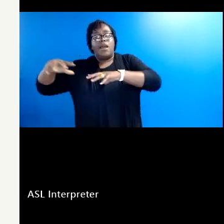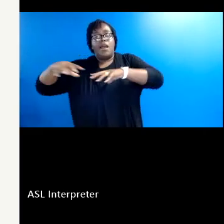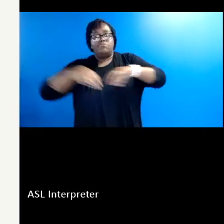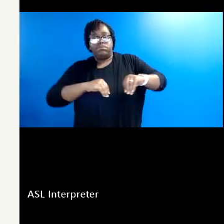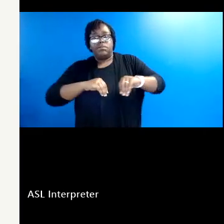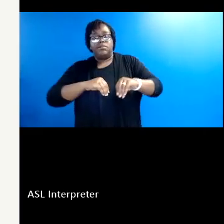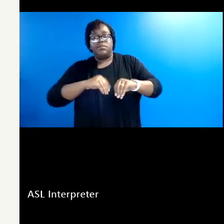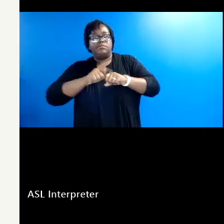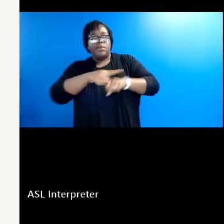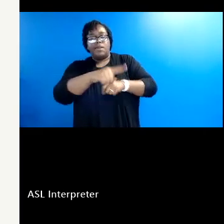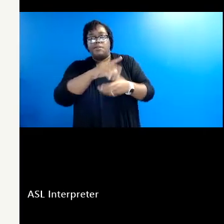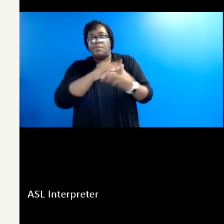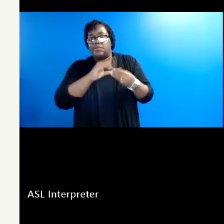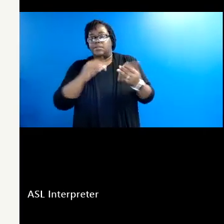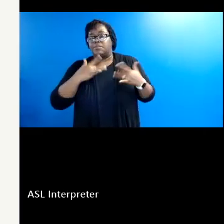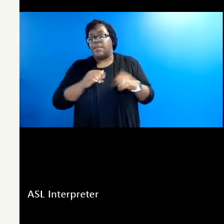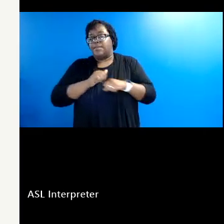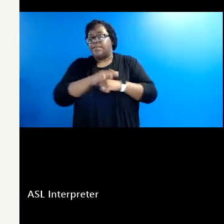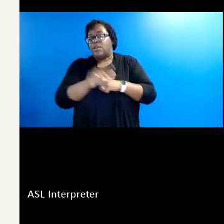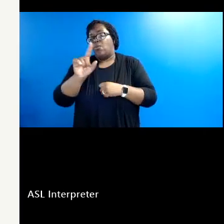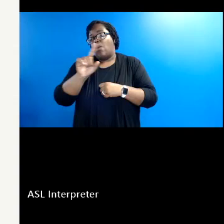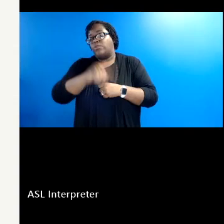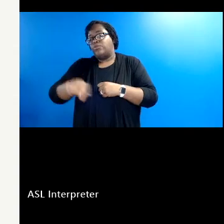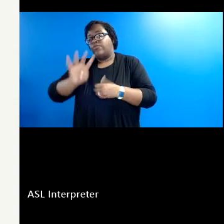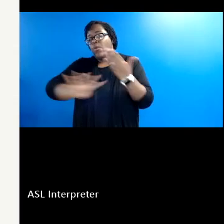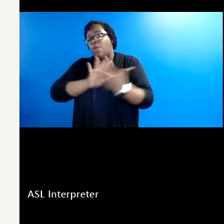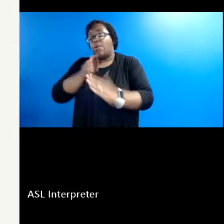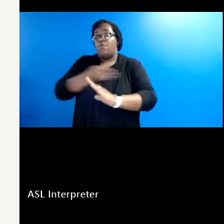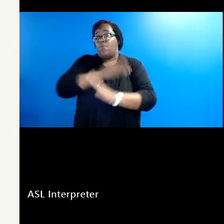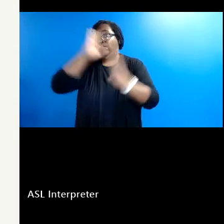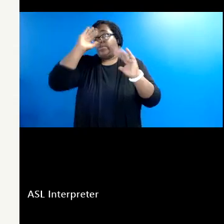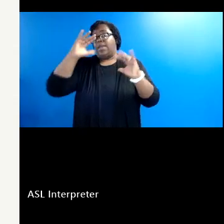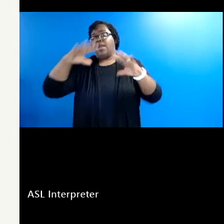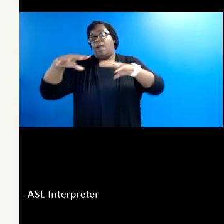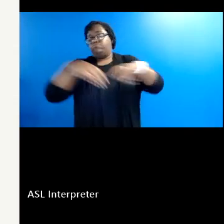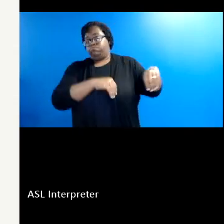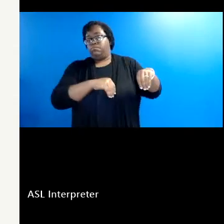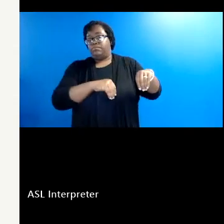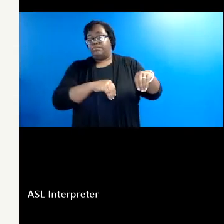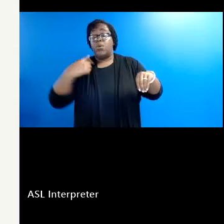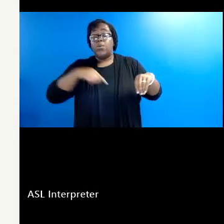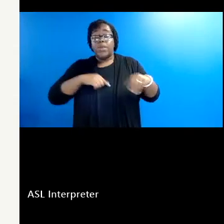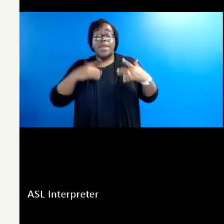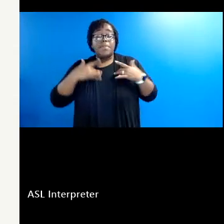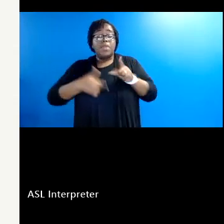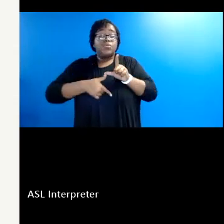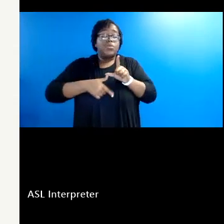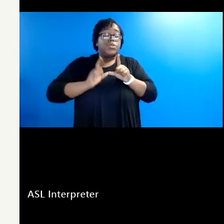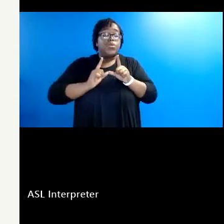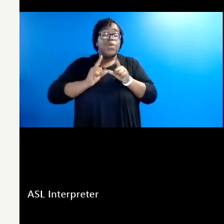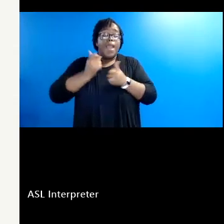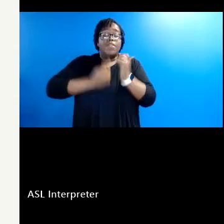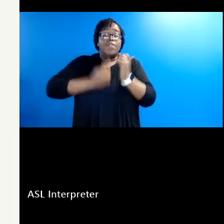to 4 hours before we anticipate shutting off power. Now, we used to renew this every 4 hours if customers